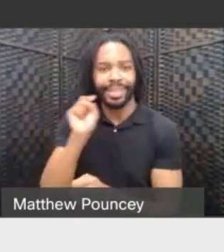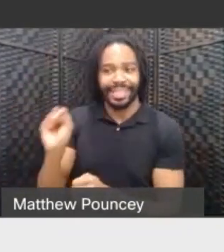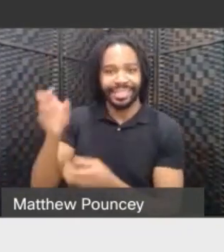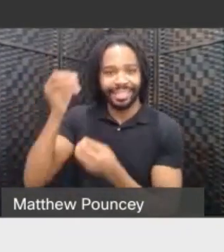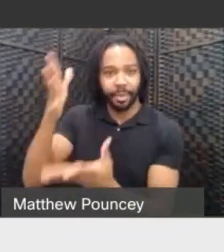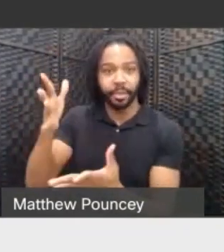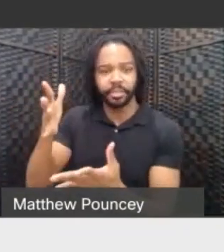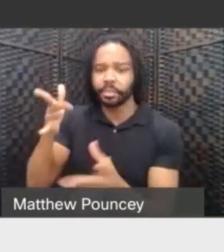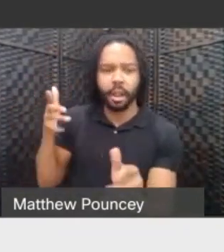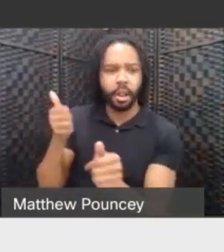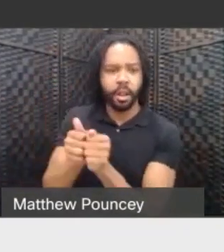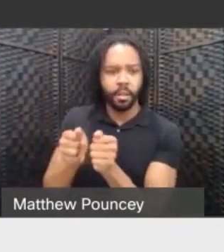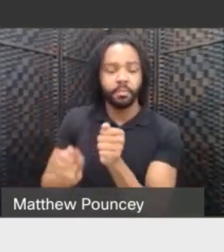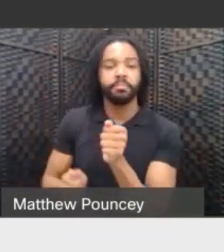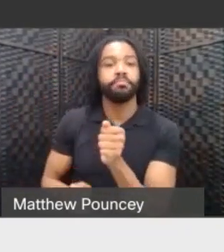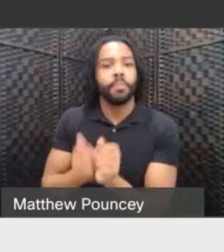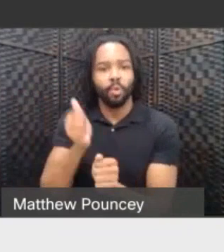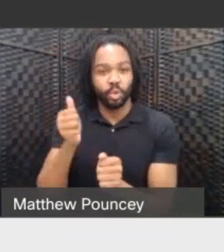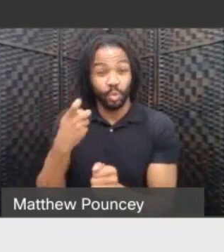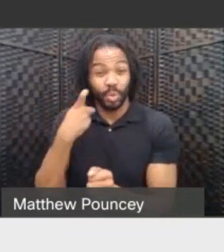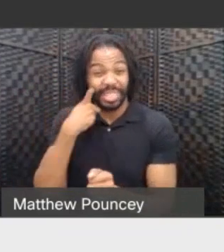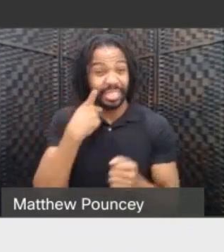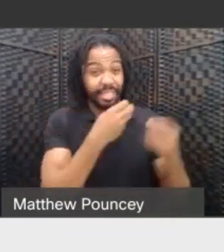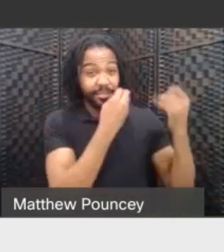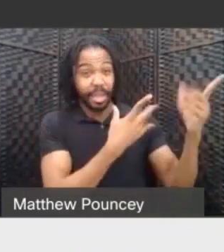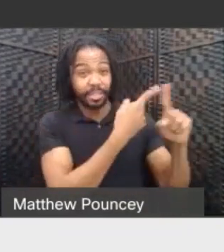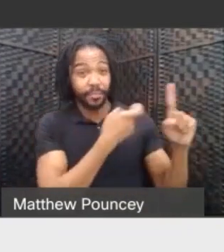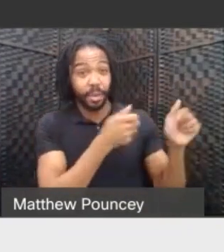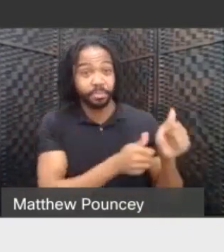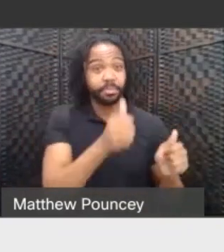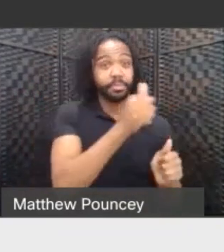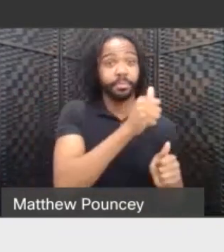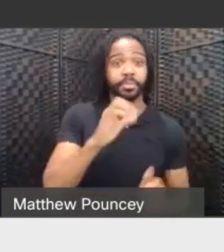most recent guidance from the CDC,